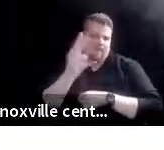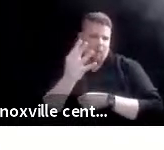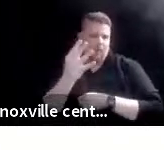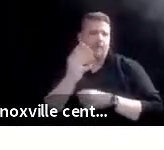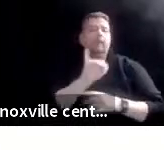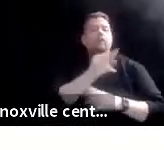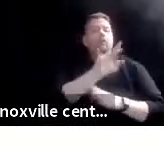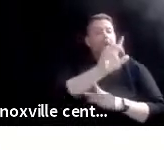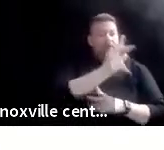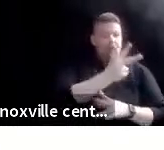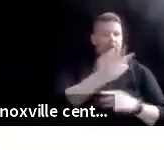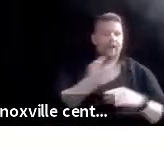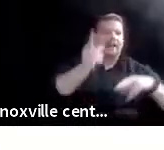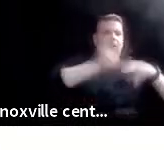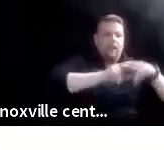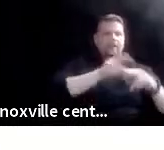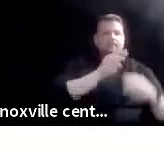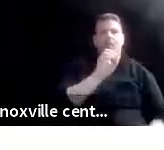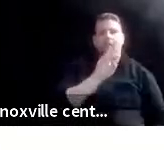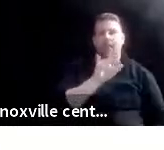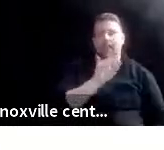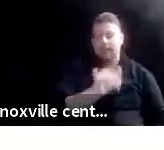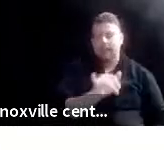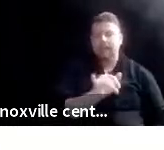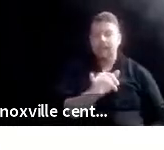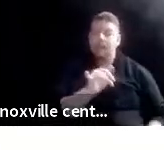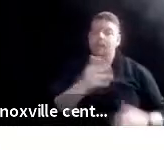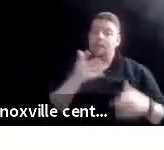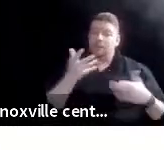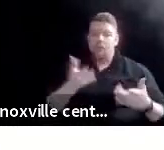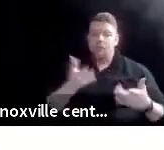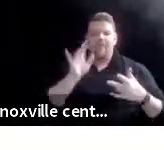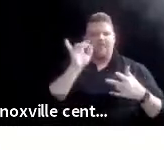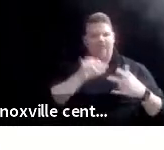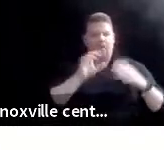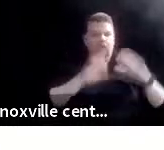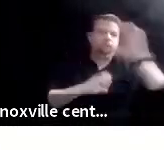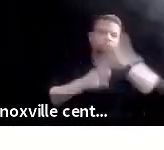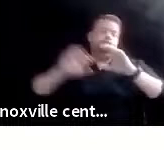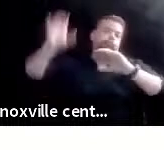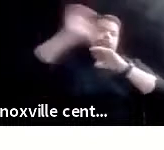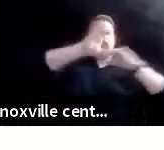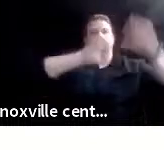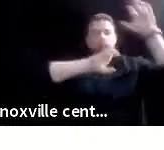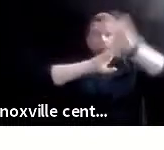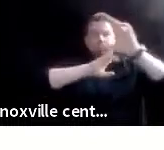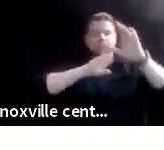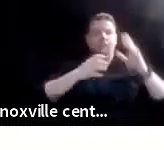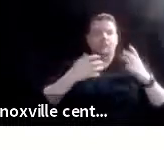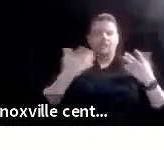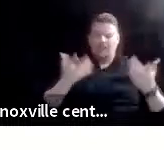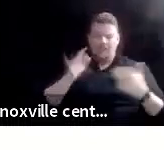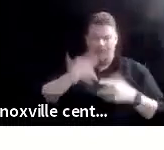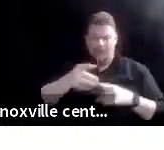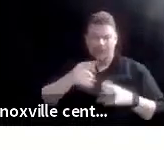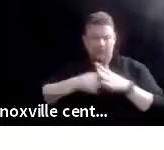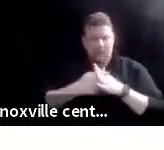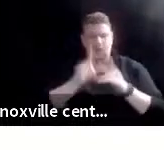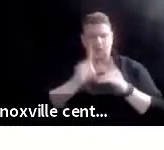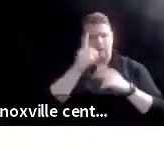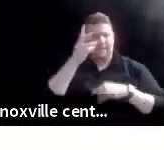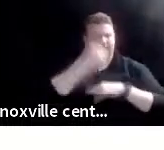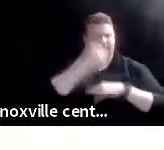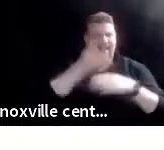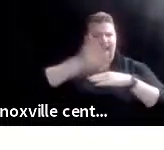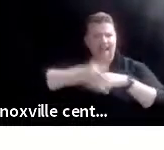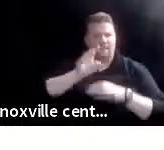3rd increased mobility. So those were stacked on top of each other. Now, why did that surge start 26 days after